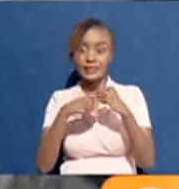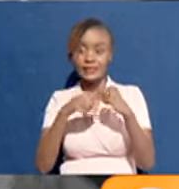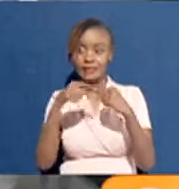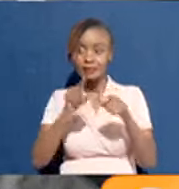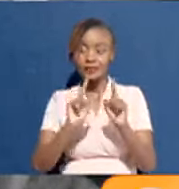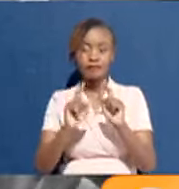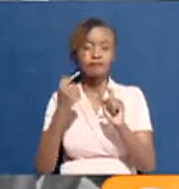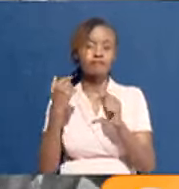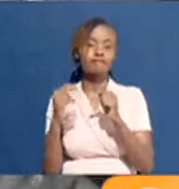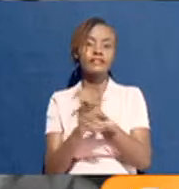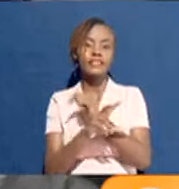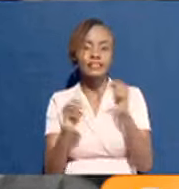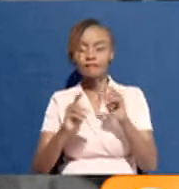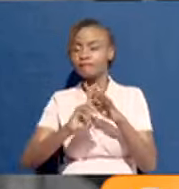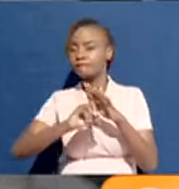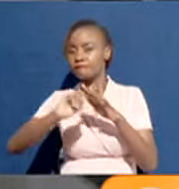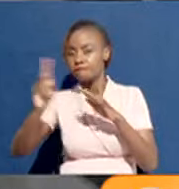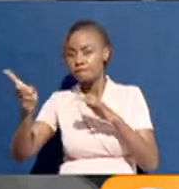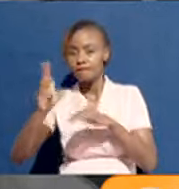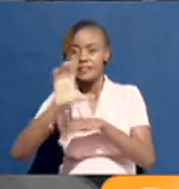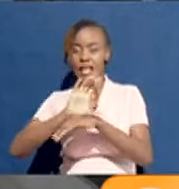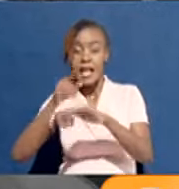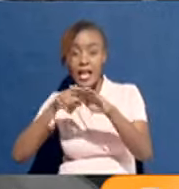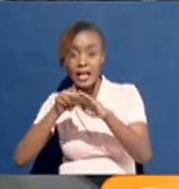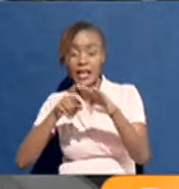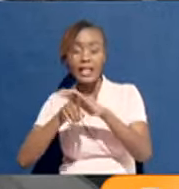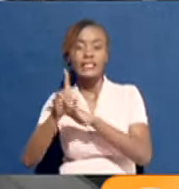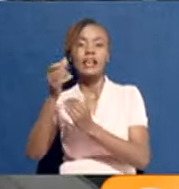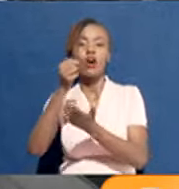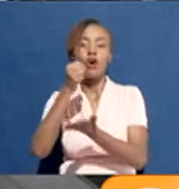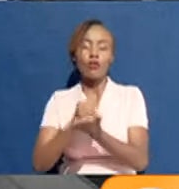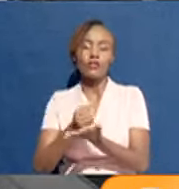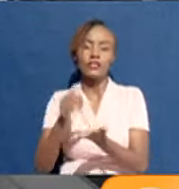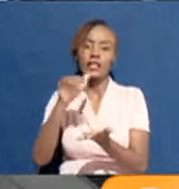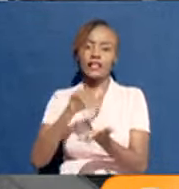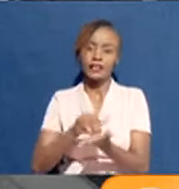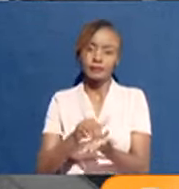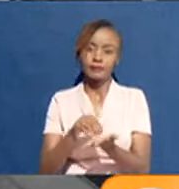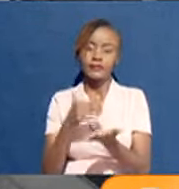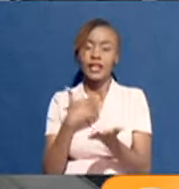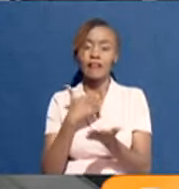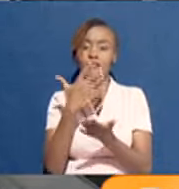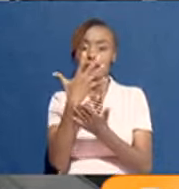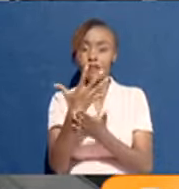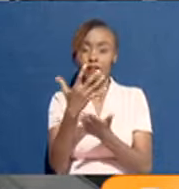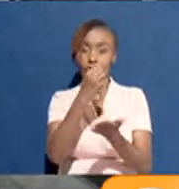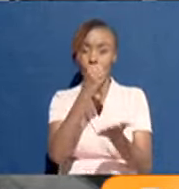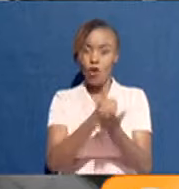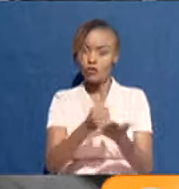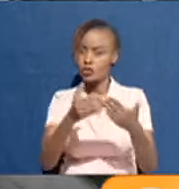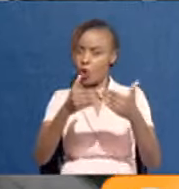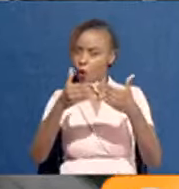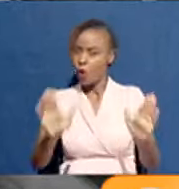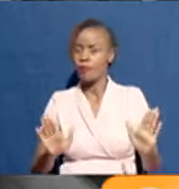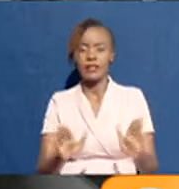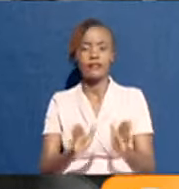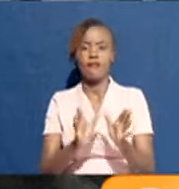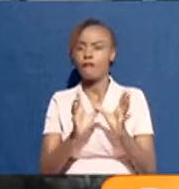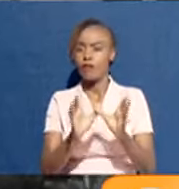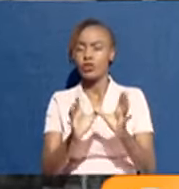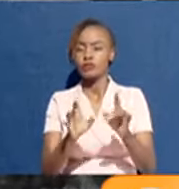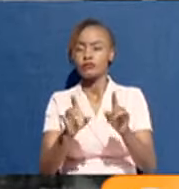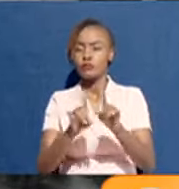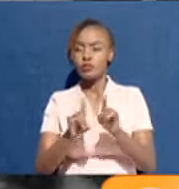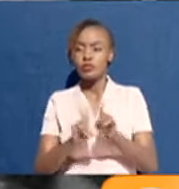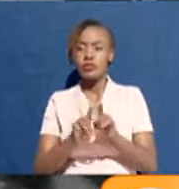walked outside the church and accessed the offices within the compound. Five offices were forcefully broken into, and the men captured